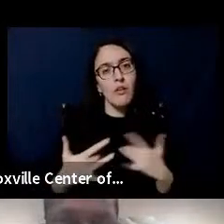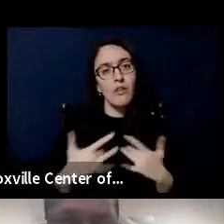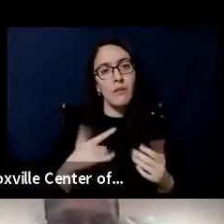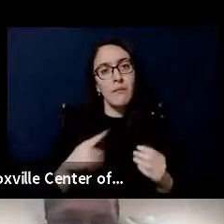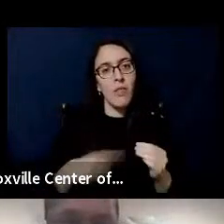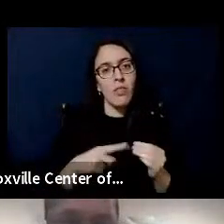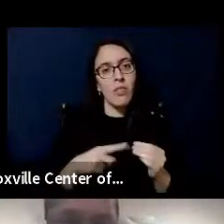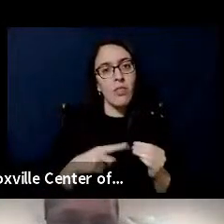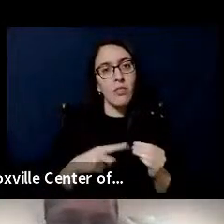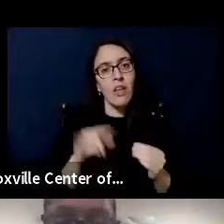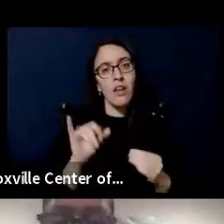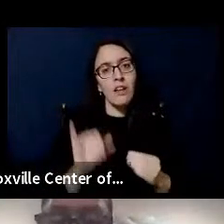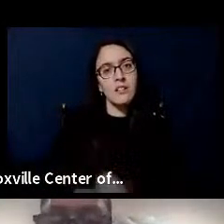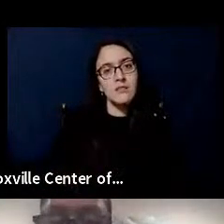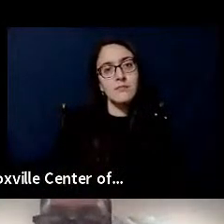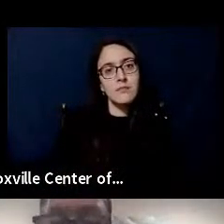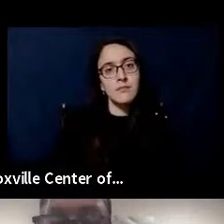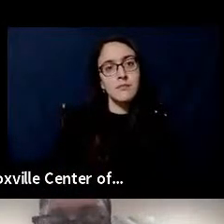that.